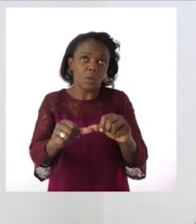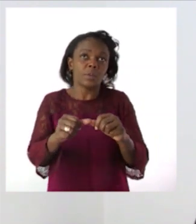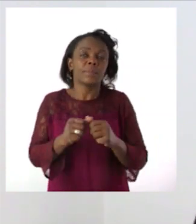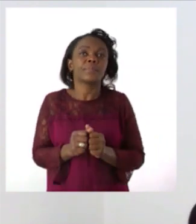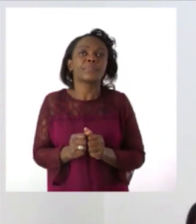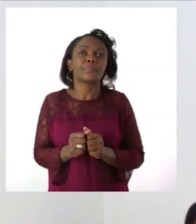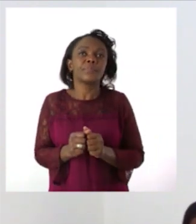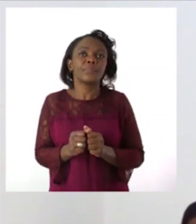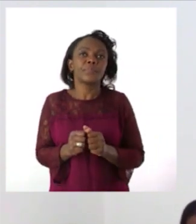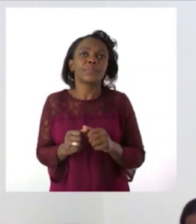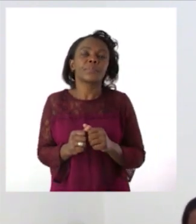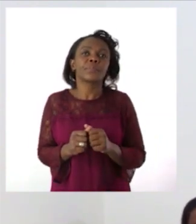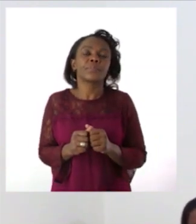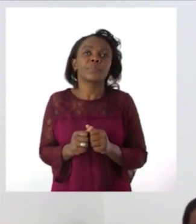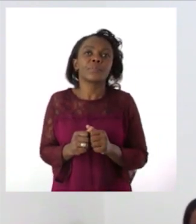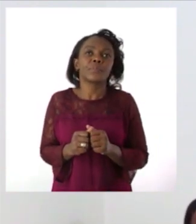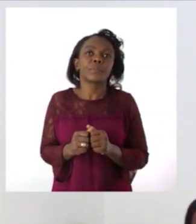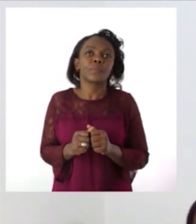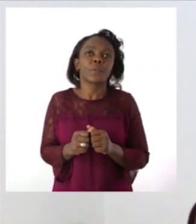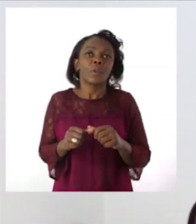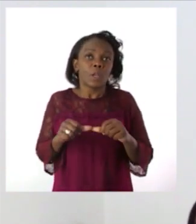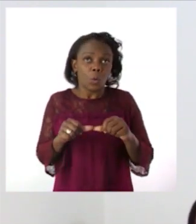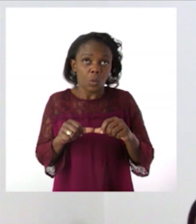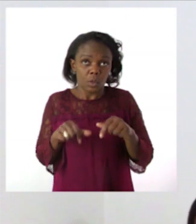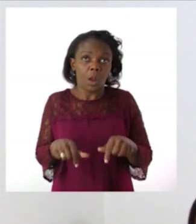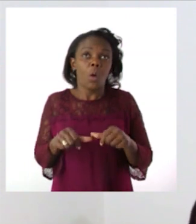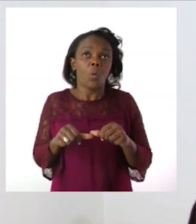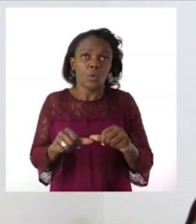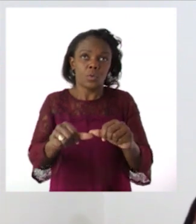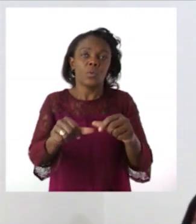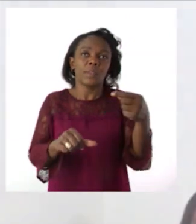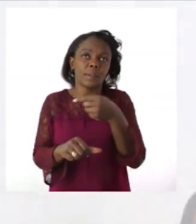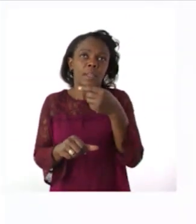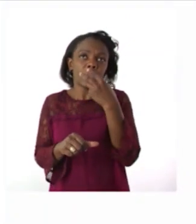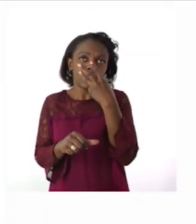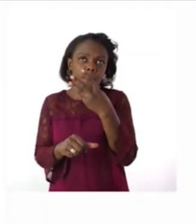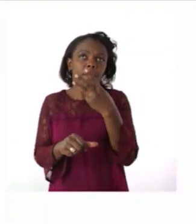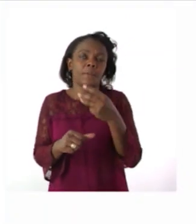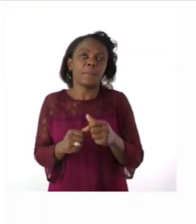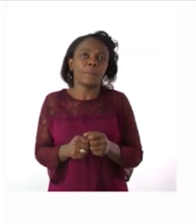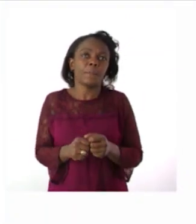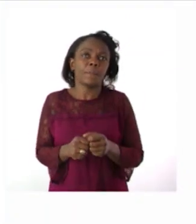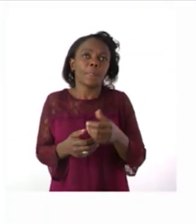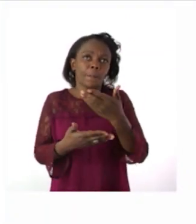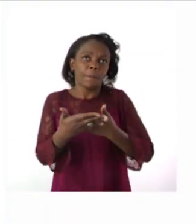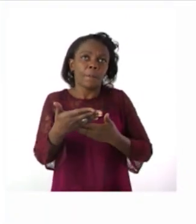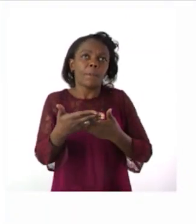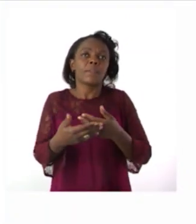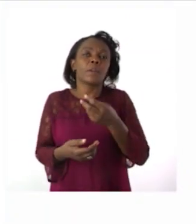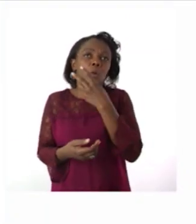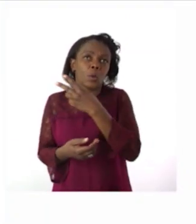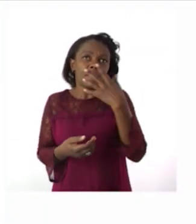you are enjoying it, let me take the grade 3 also with their exercise. Let's go to page 25.